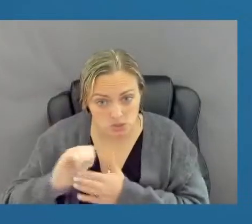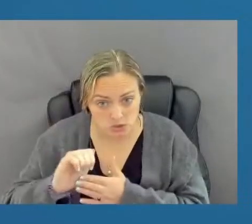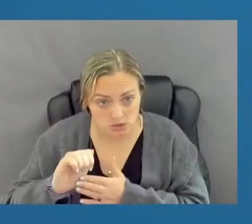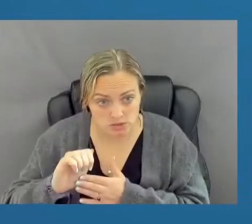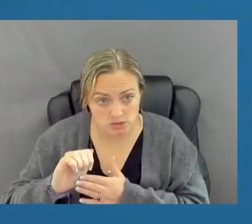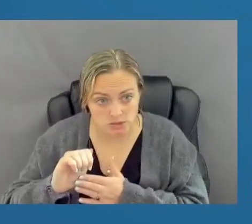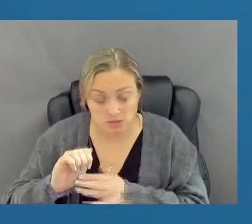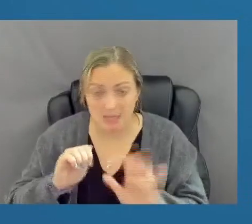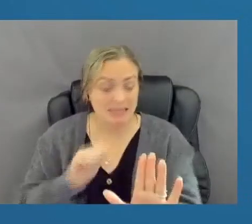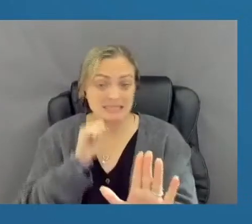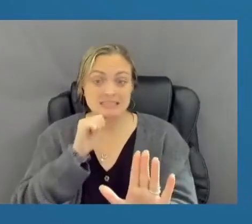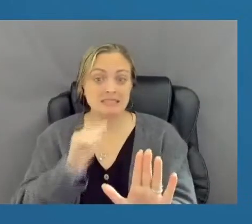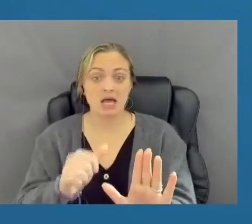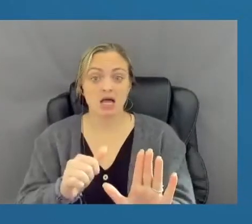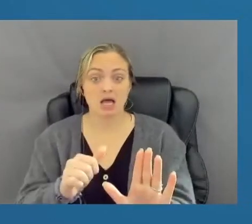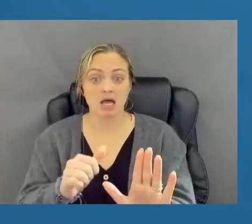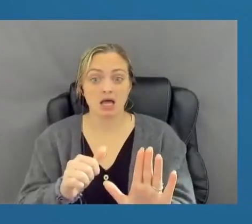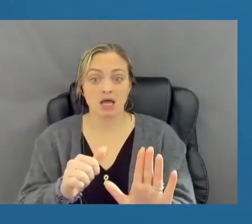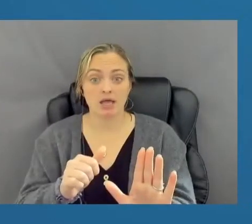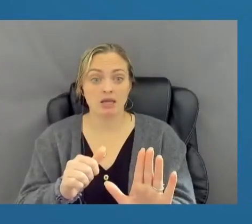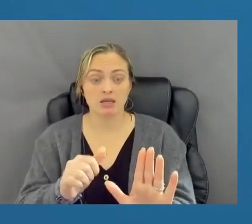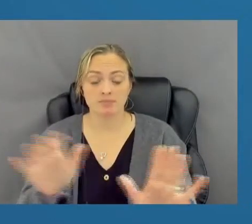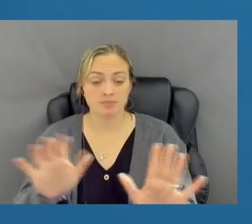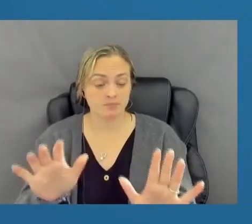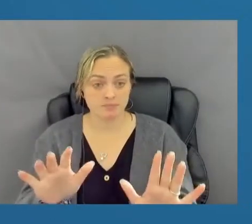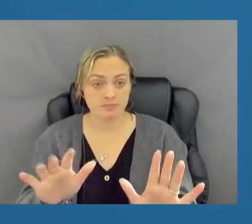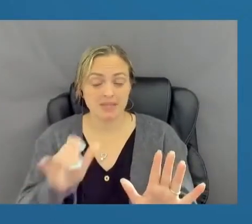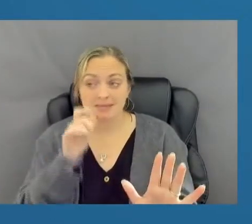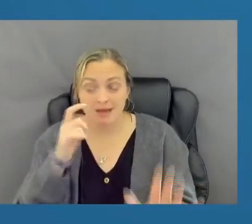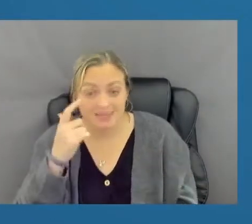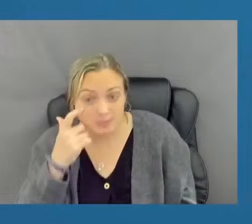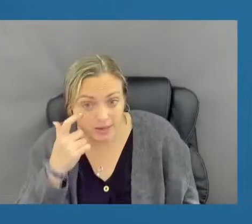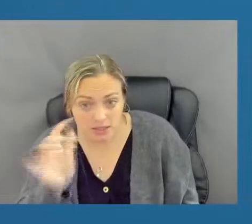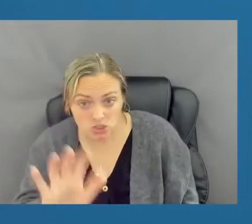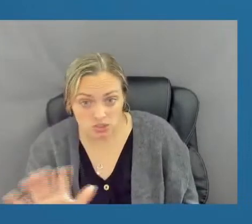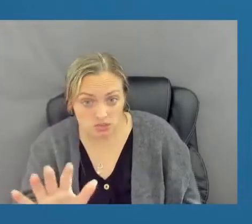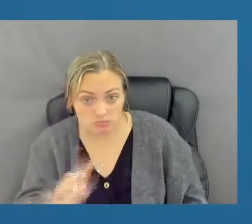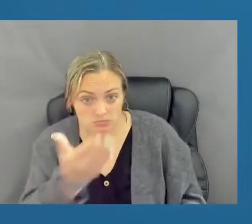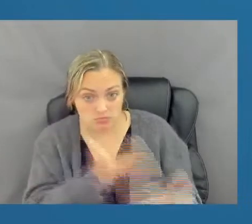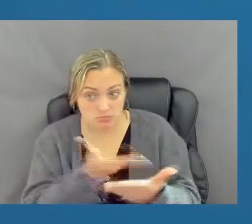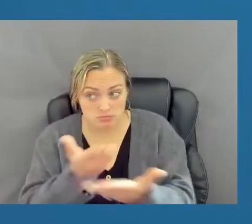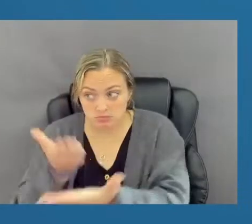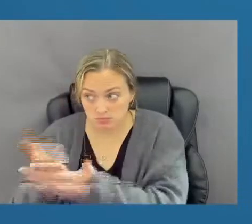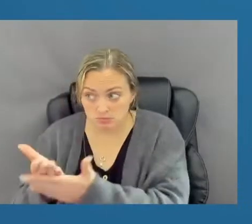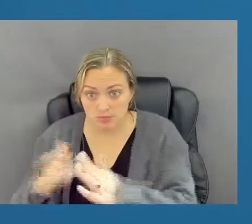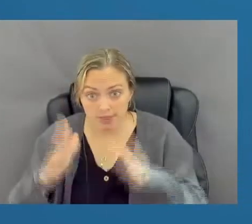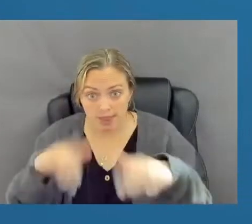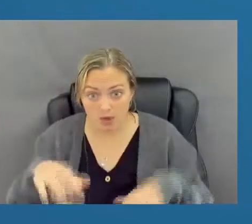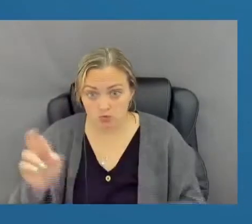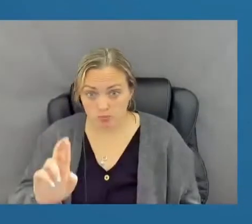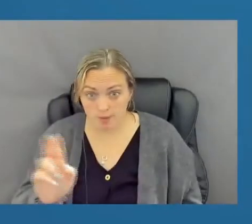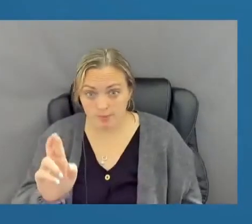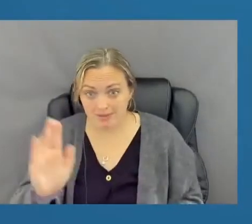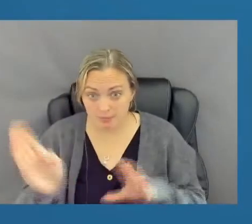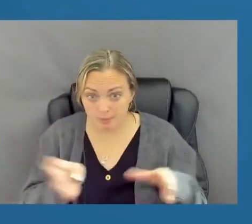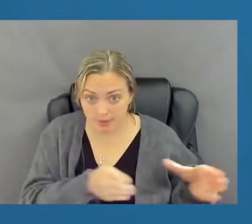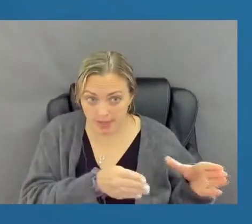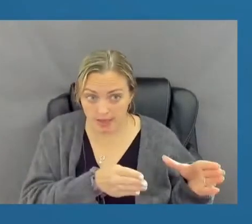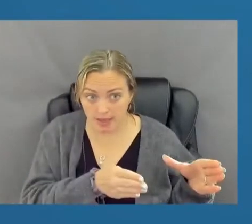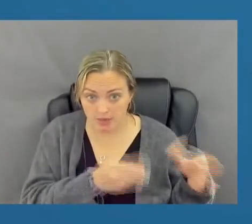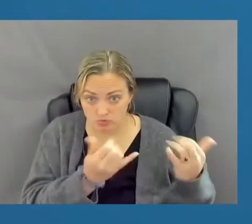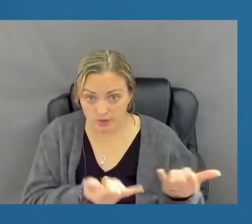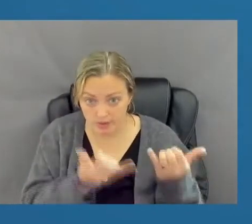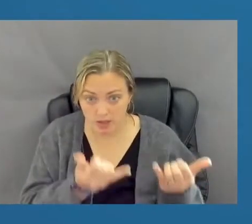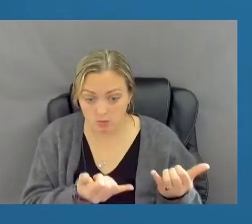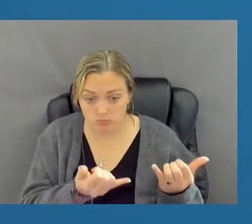This is not conjecture, it's not speculating. This is what's in the House Republicans' plan right